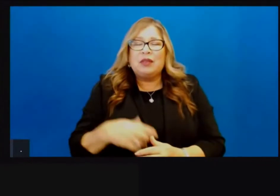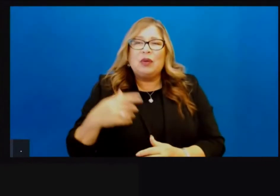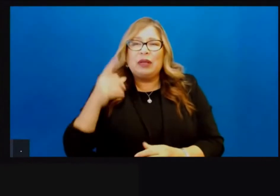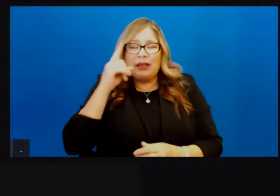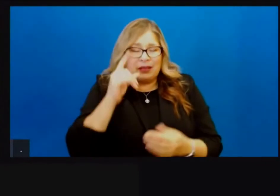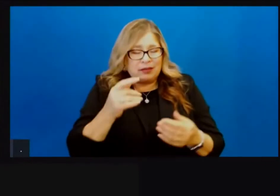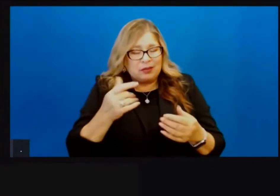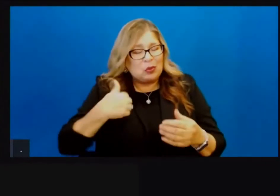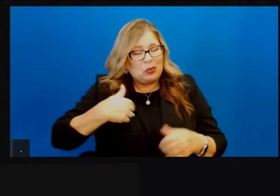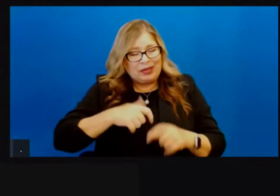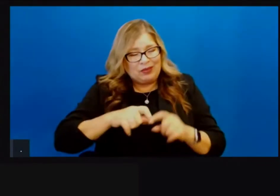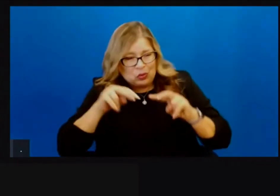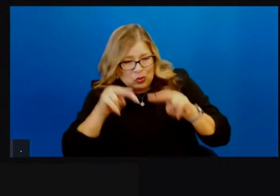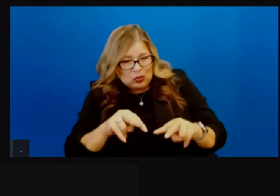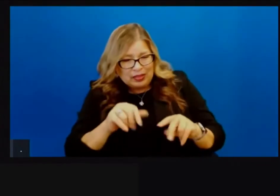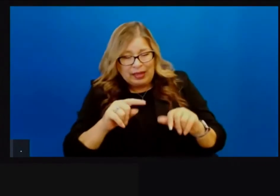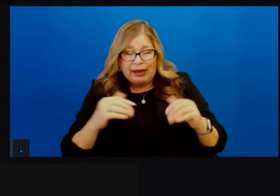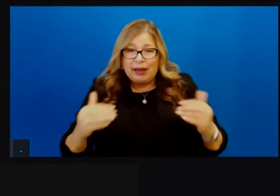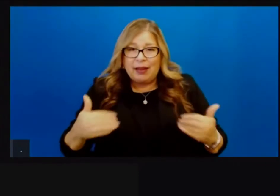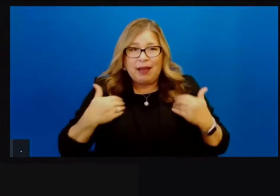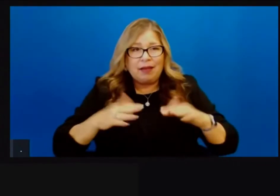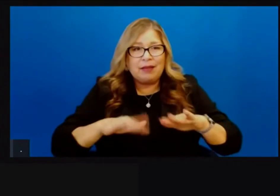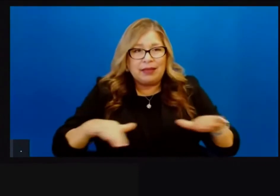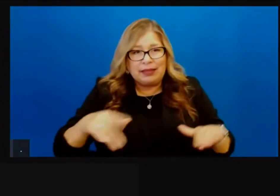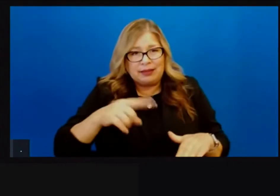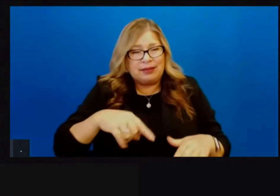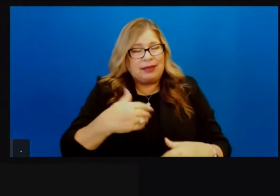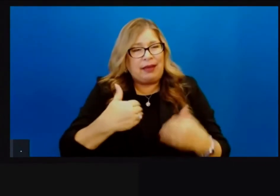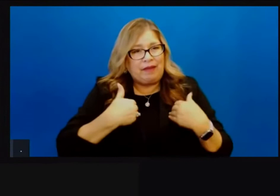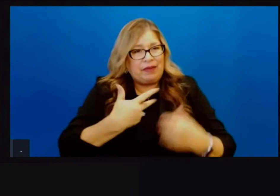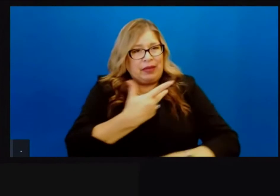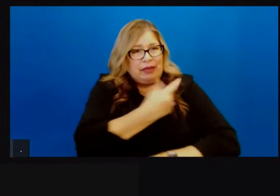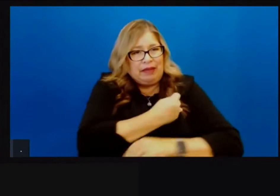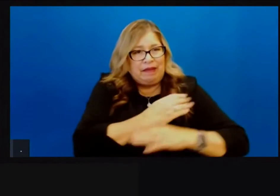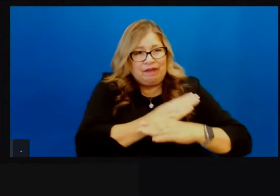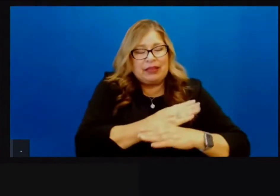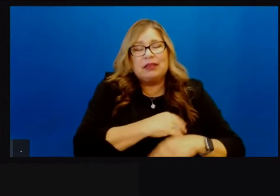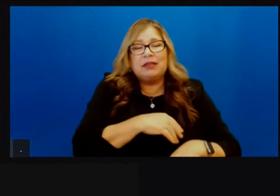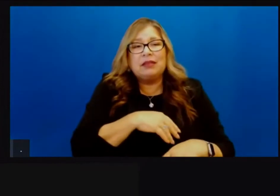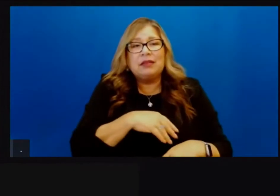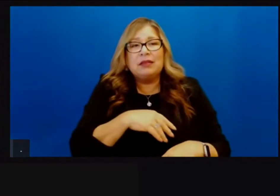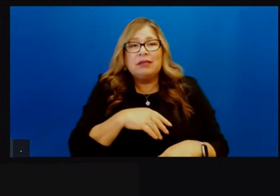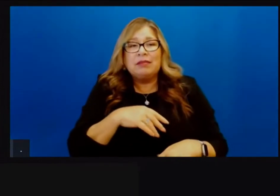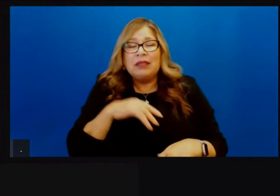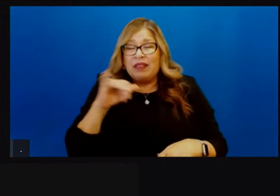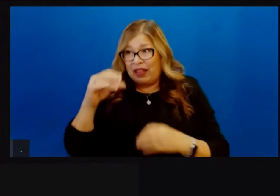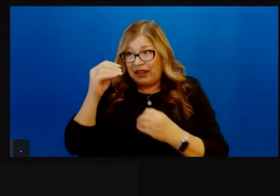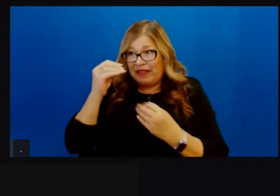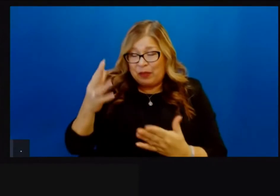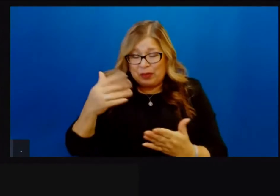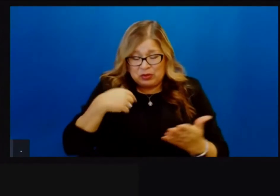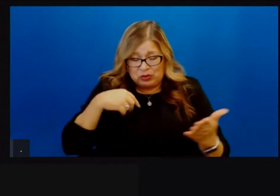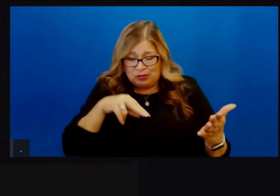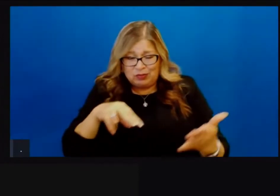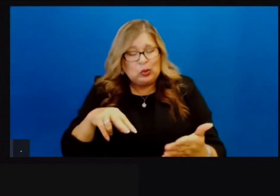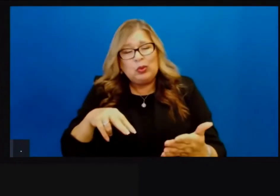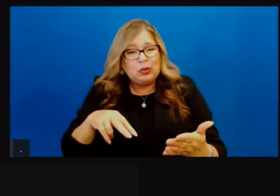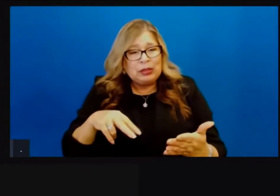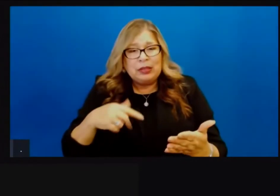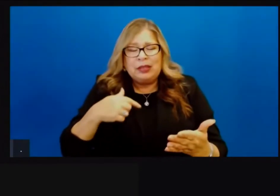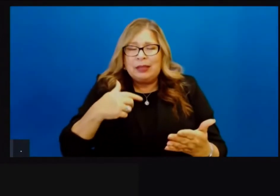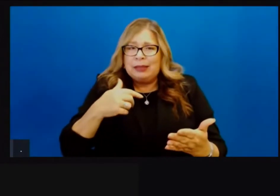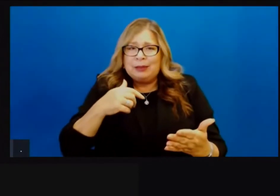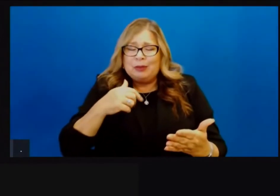youngest kids getting vaccinated, and not what any of us want to see, but that's why we process the data